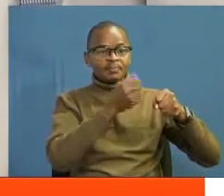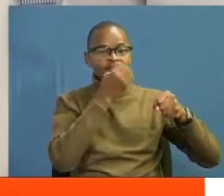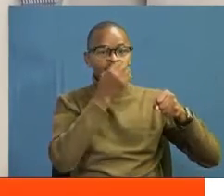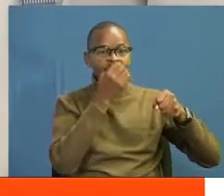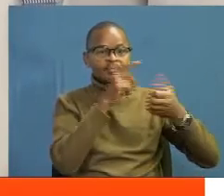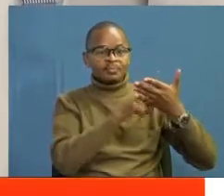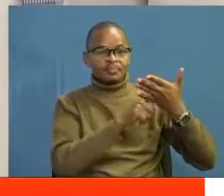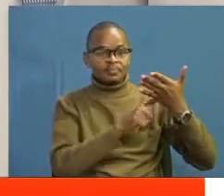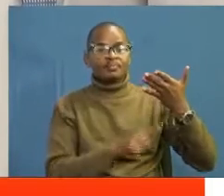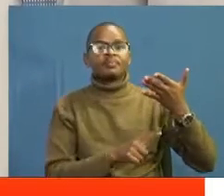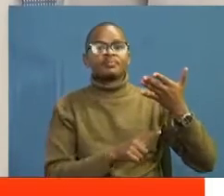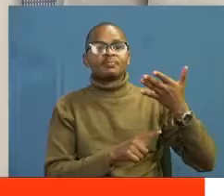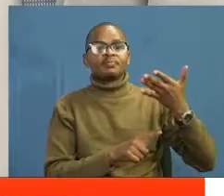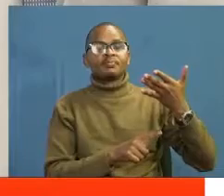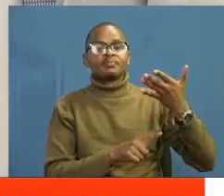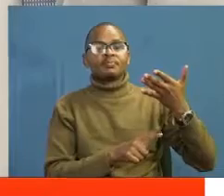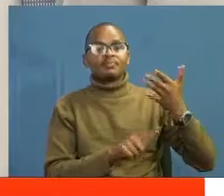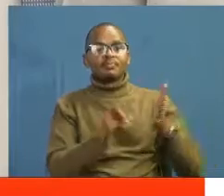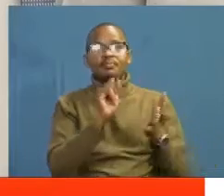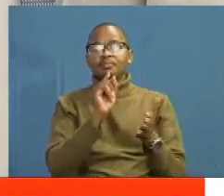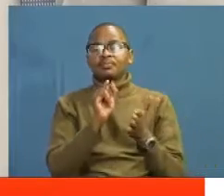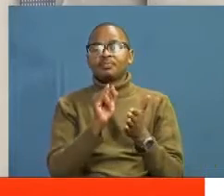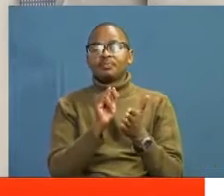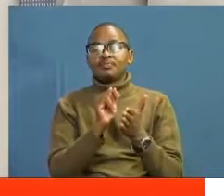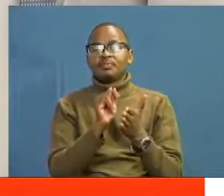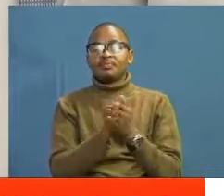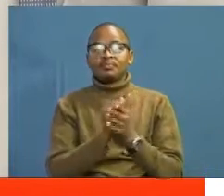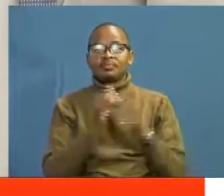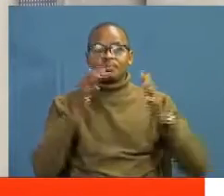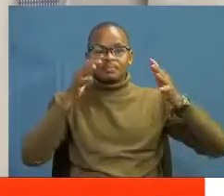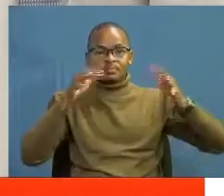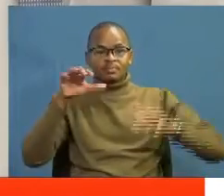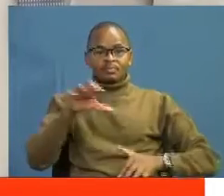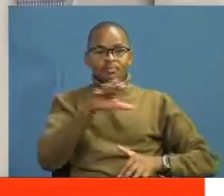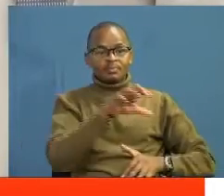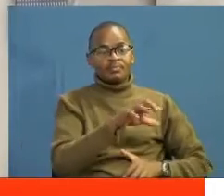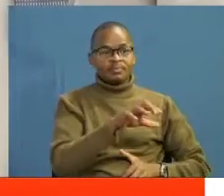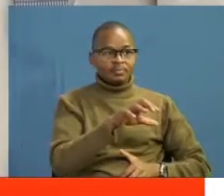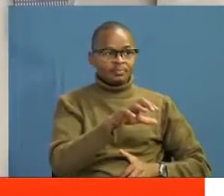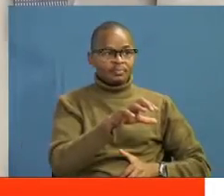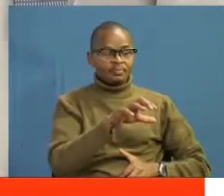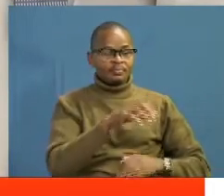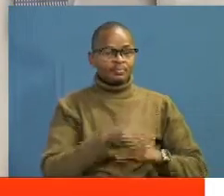want. That creche, that the market was,